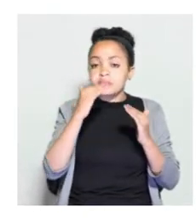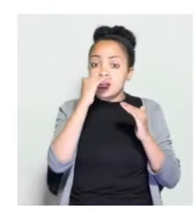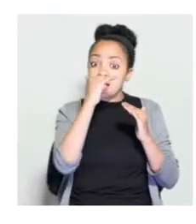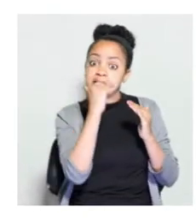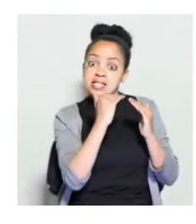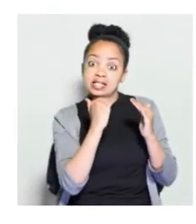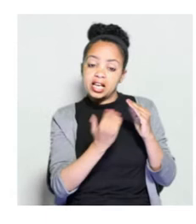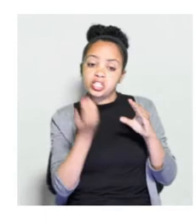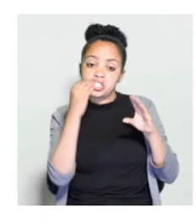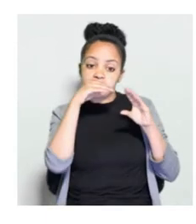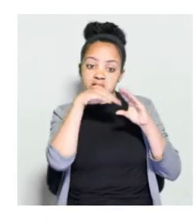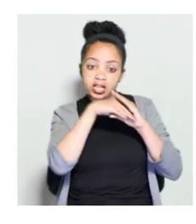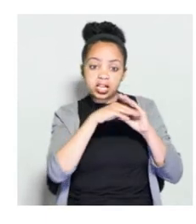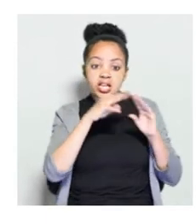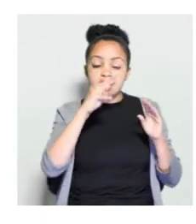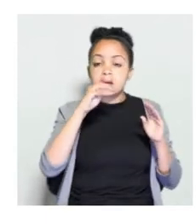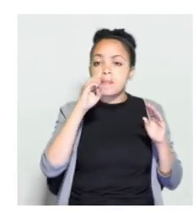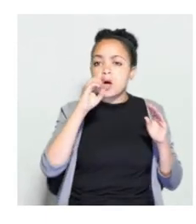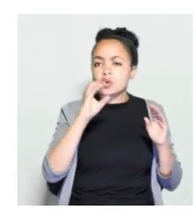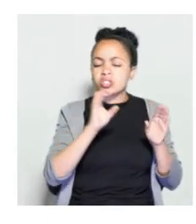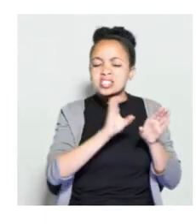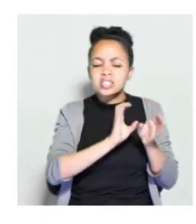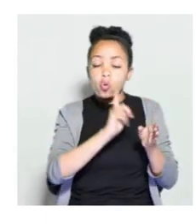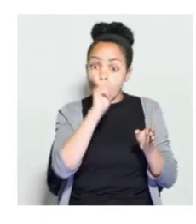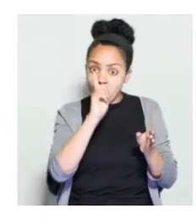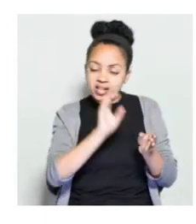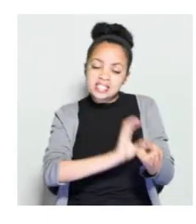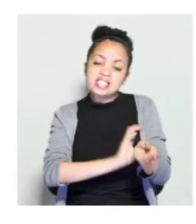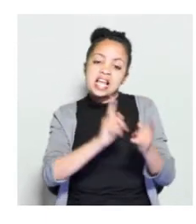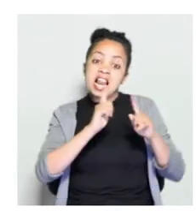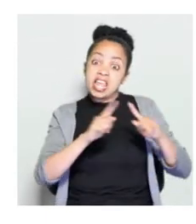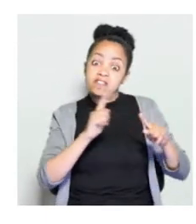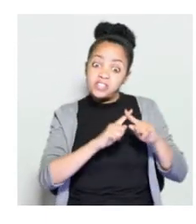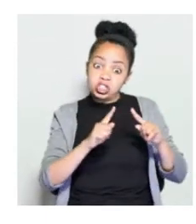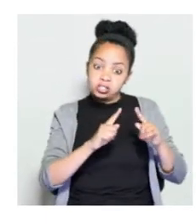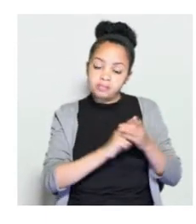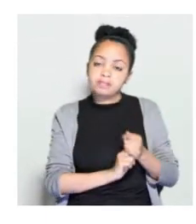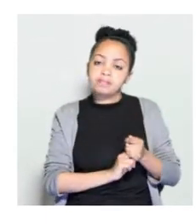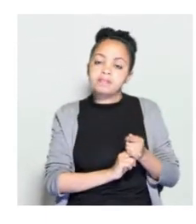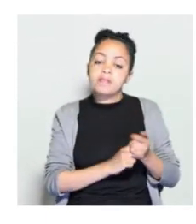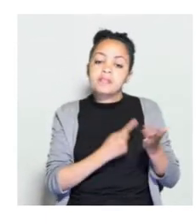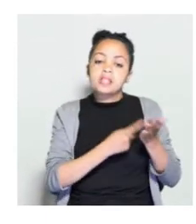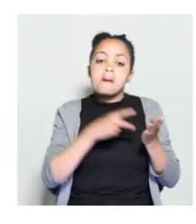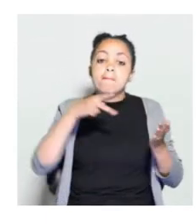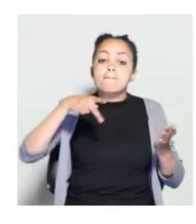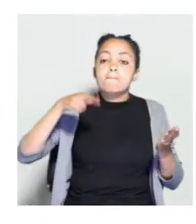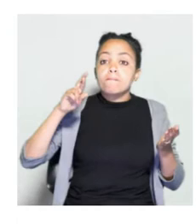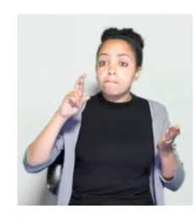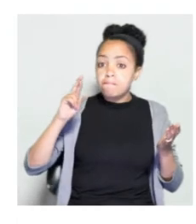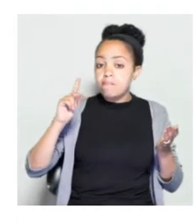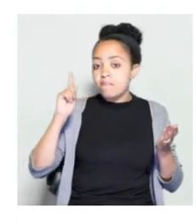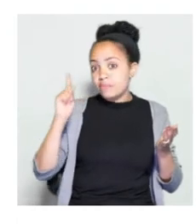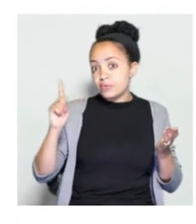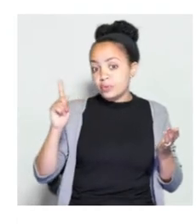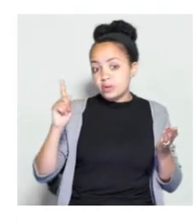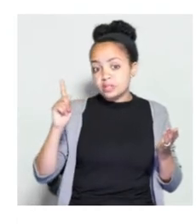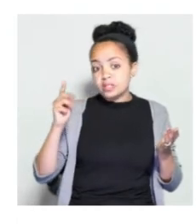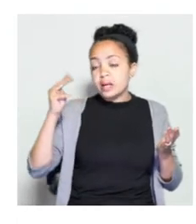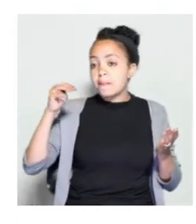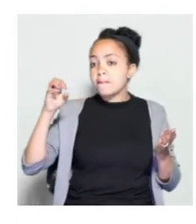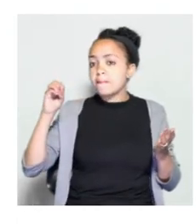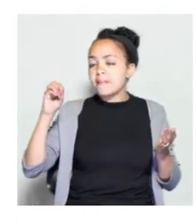stages in meiotic one cell division this is prophase one metaphase